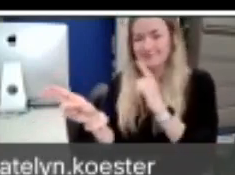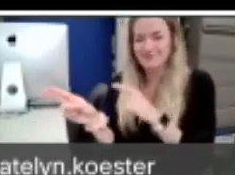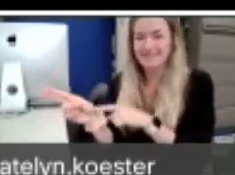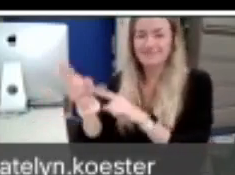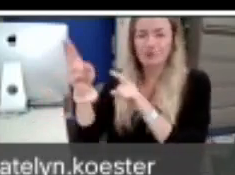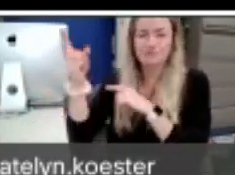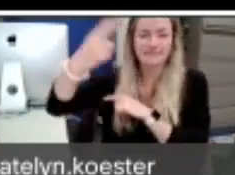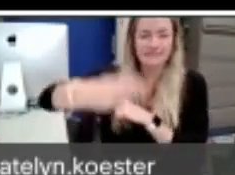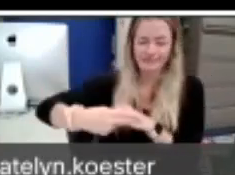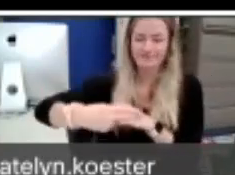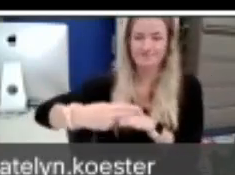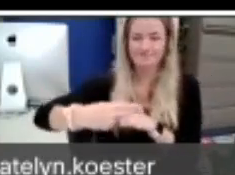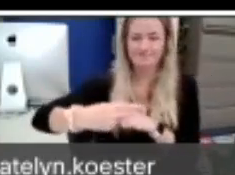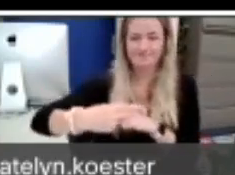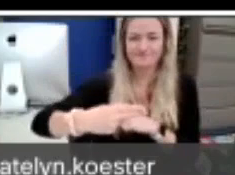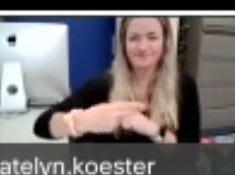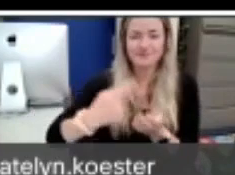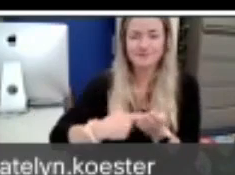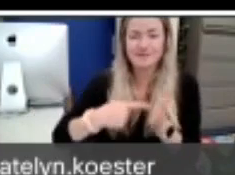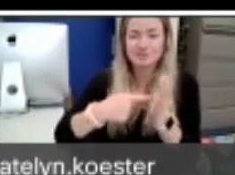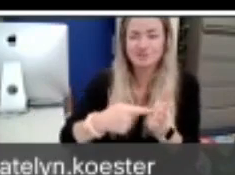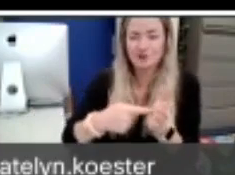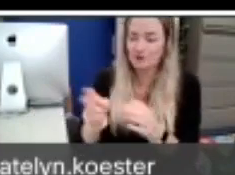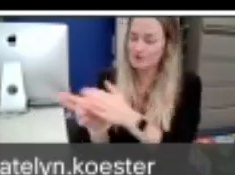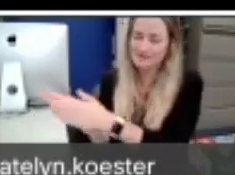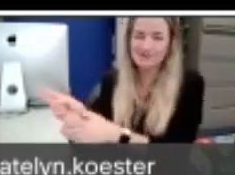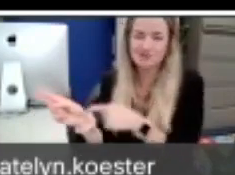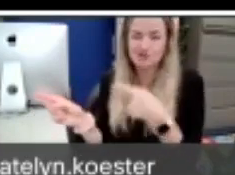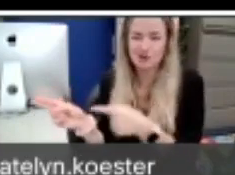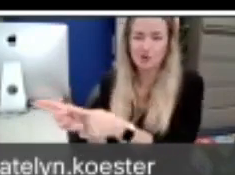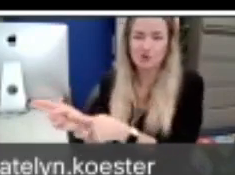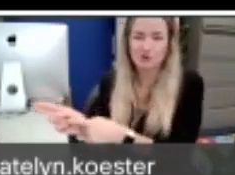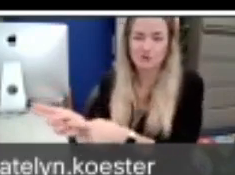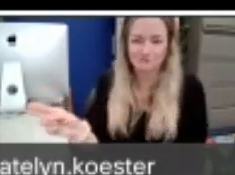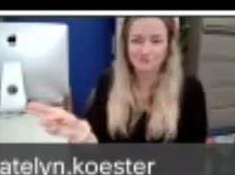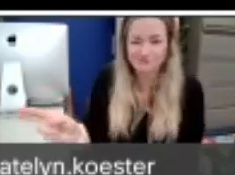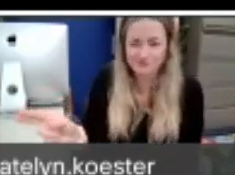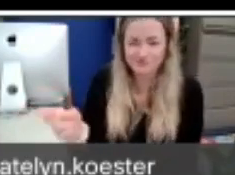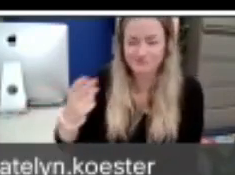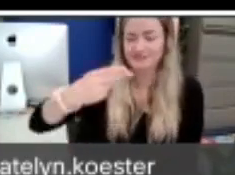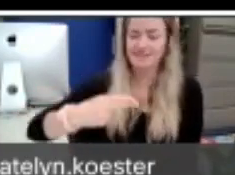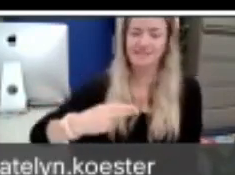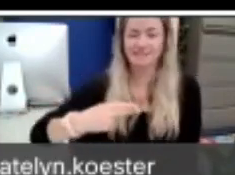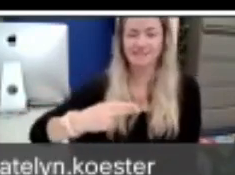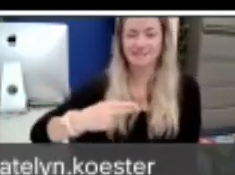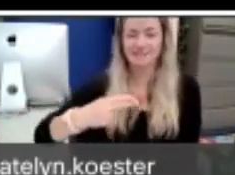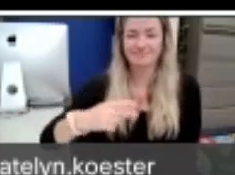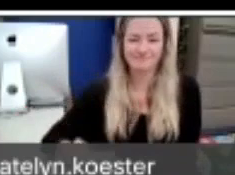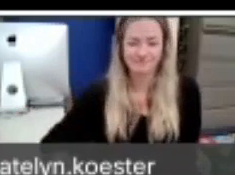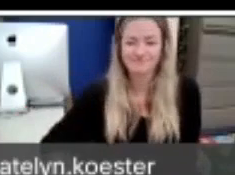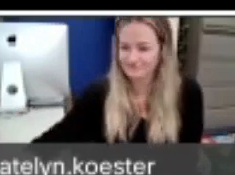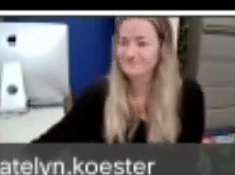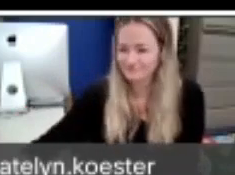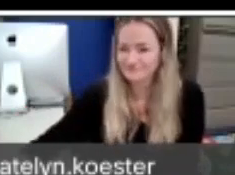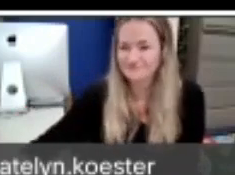they'll show, you know, in the pictures that the hand is out. It's just kind of like showing you the shape so you know how to like put your fingers